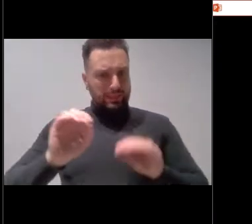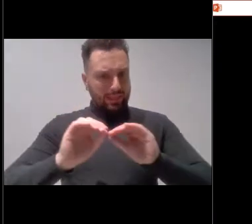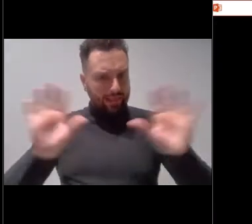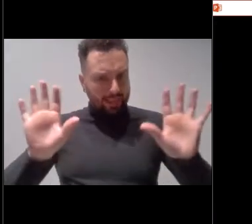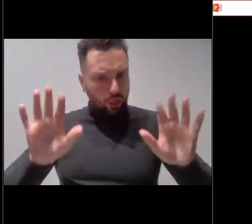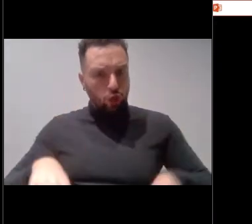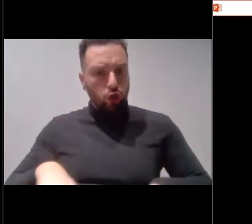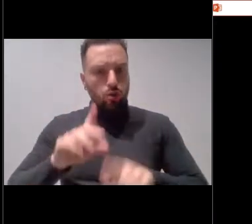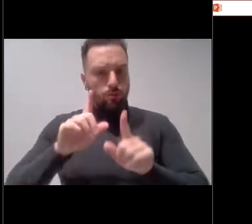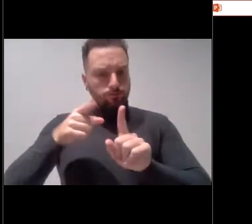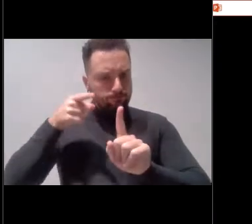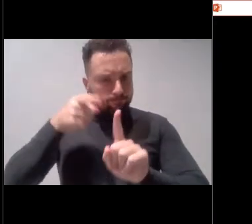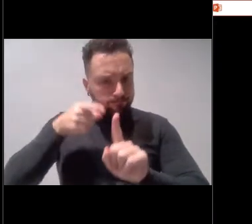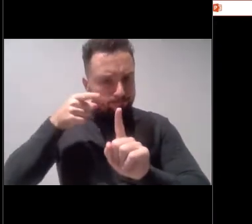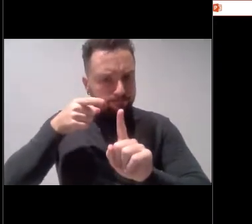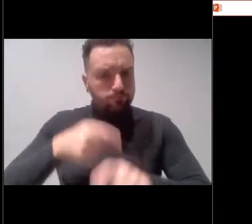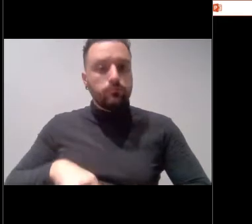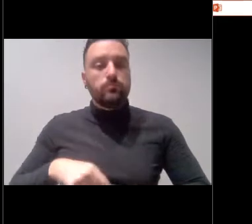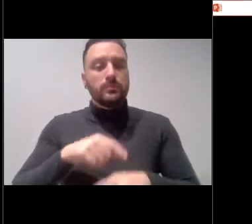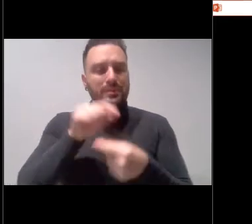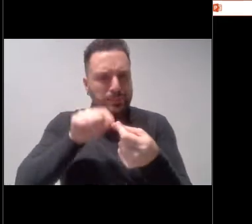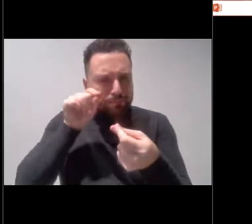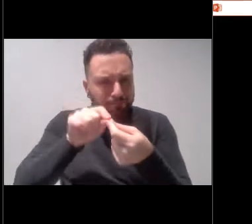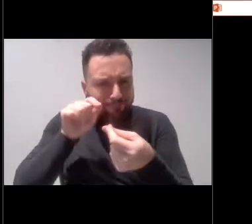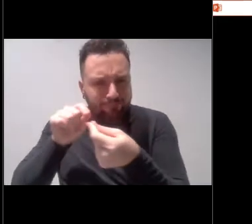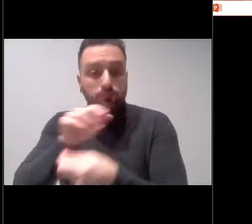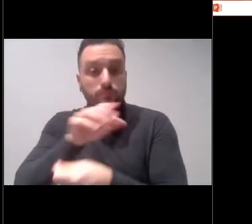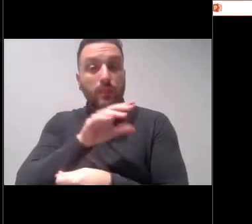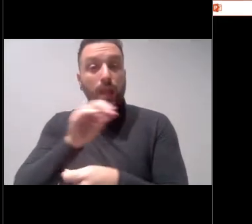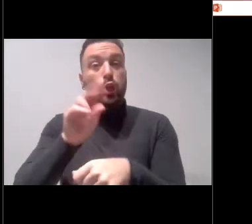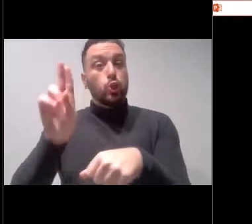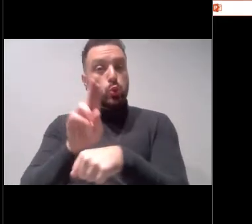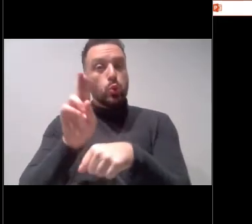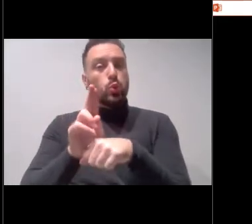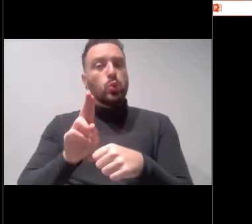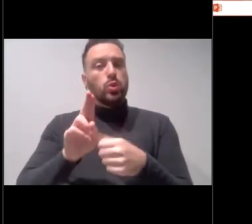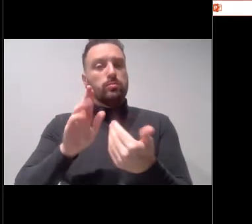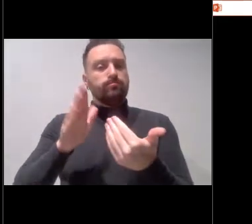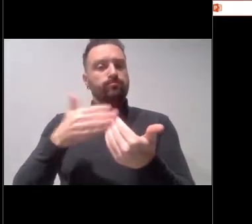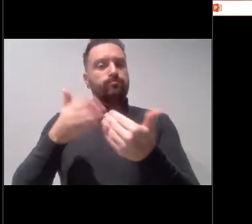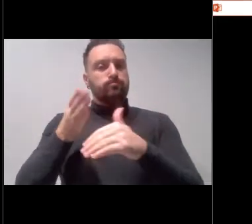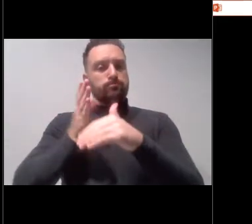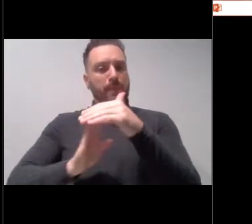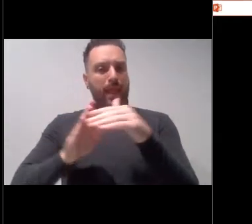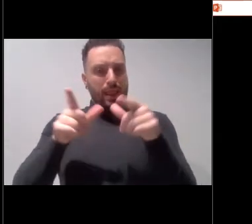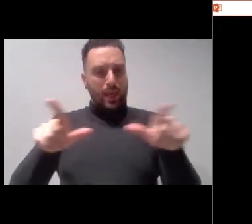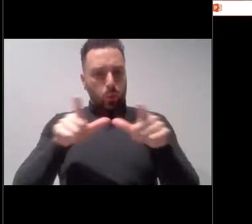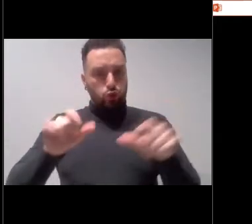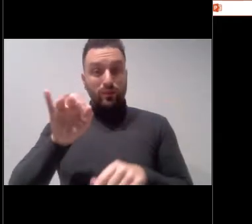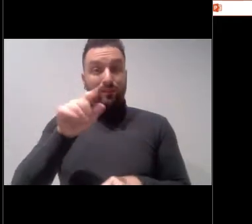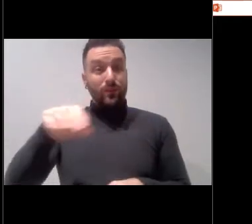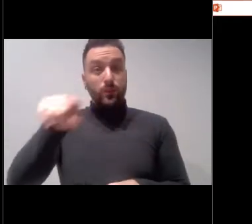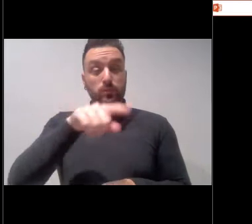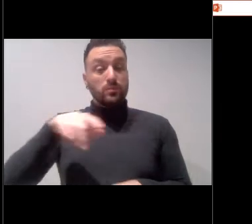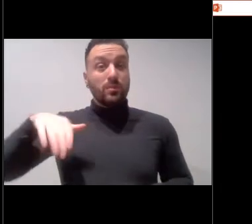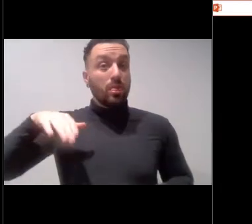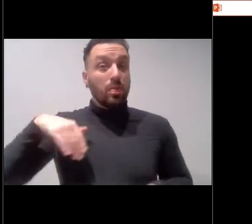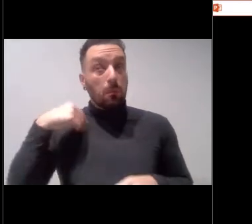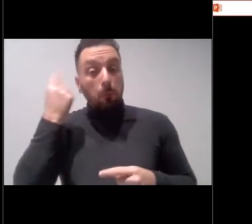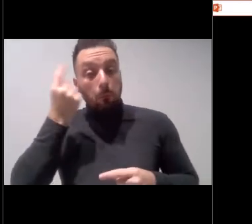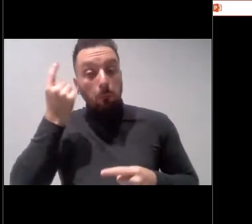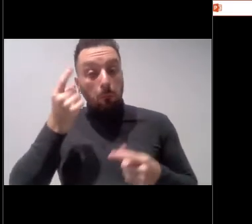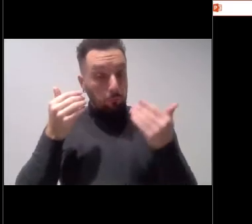concise, specific, and they should use plain language. And if you haven't already done so, you might think about taking our plain